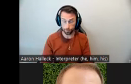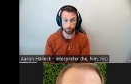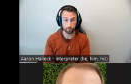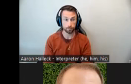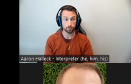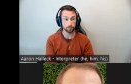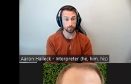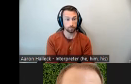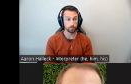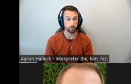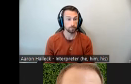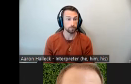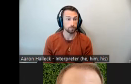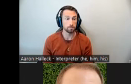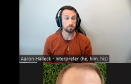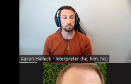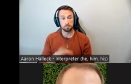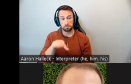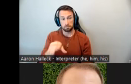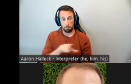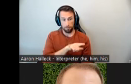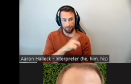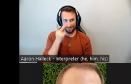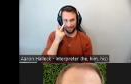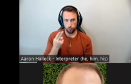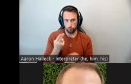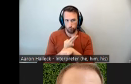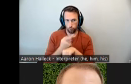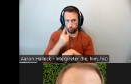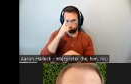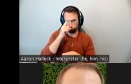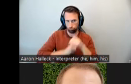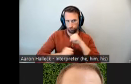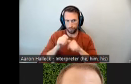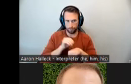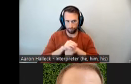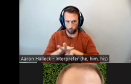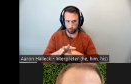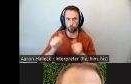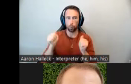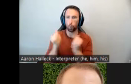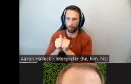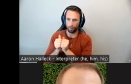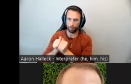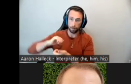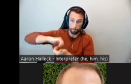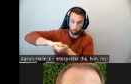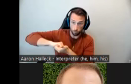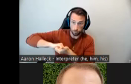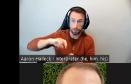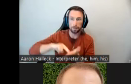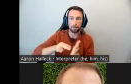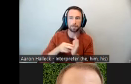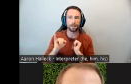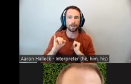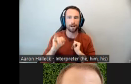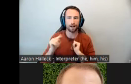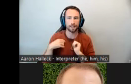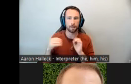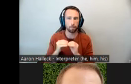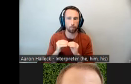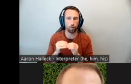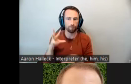this, it uses strategic influence with business partners so IT has more involvement. Let me just fill this out because